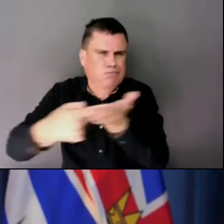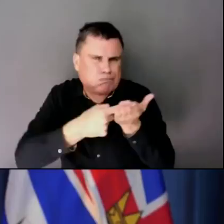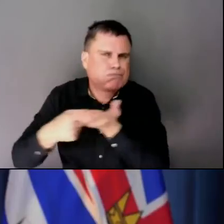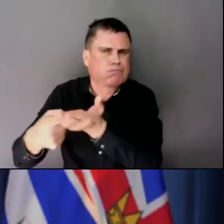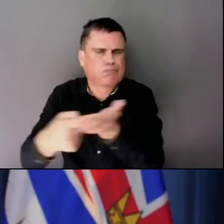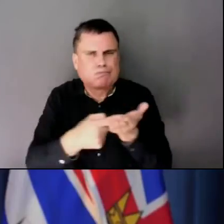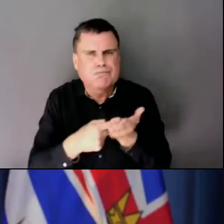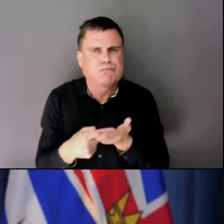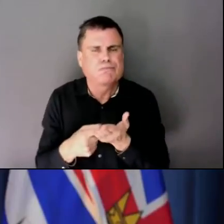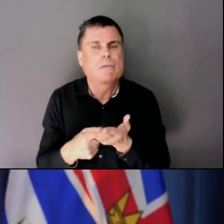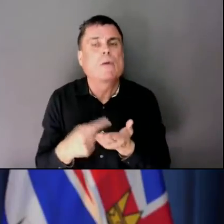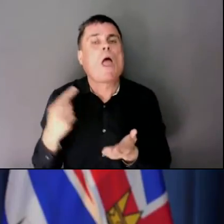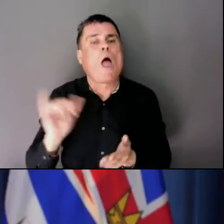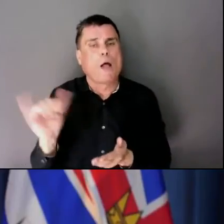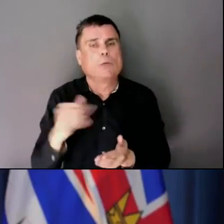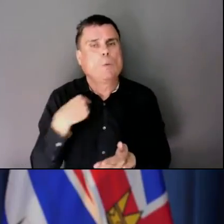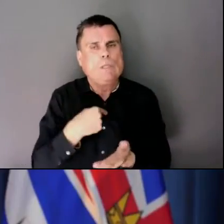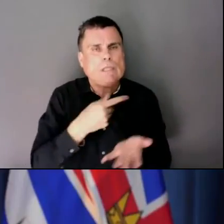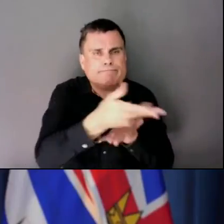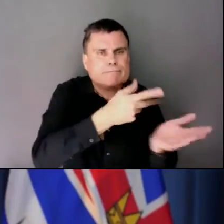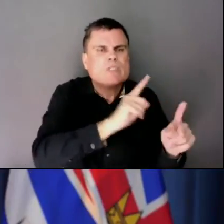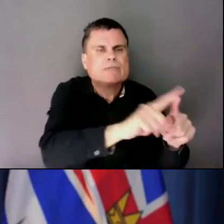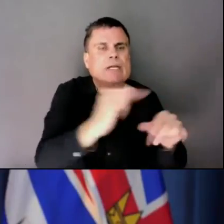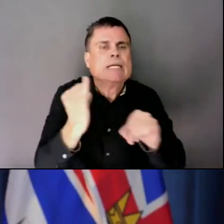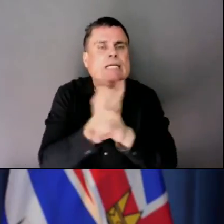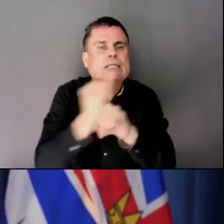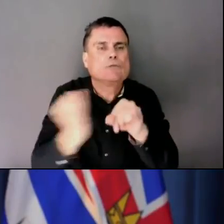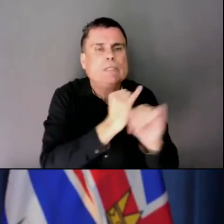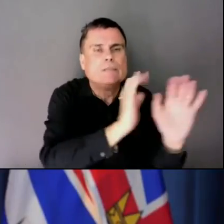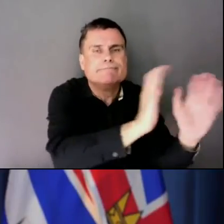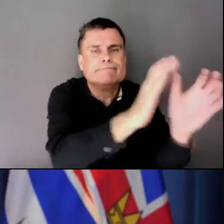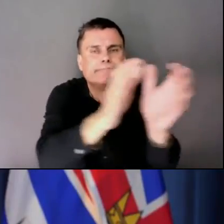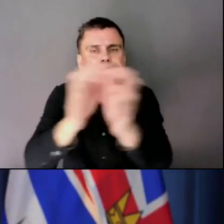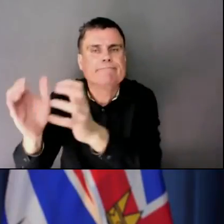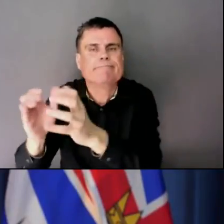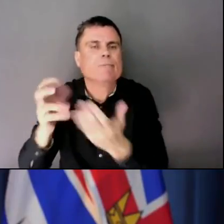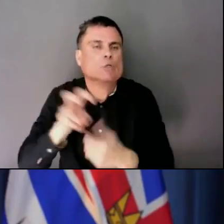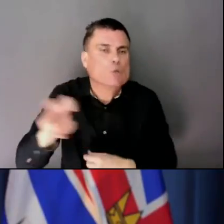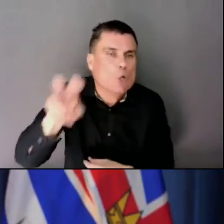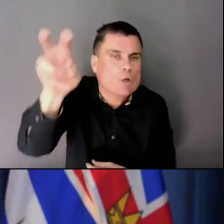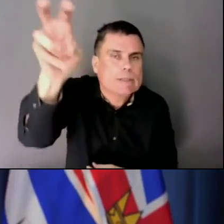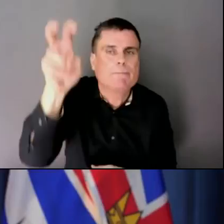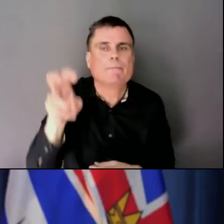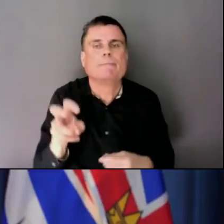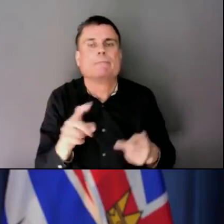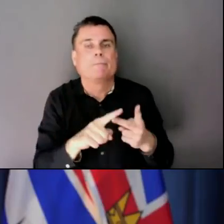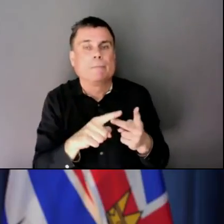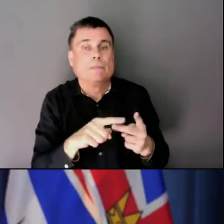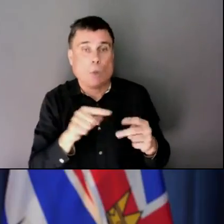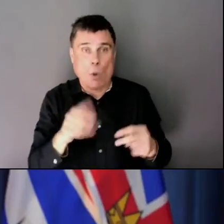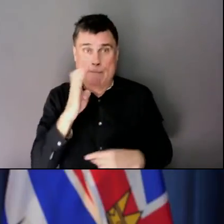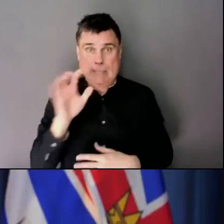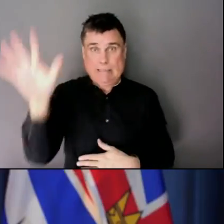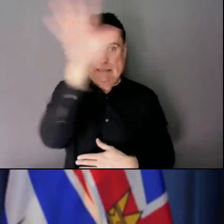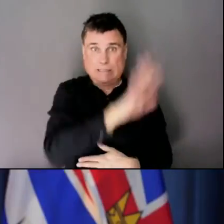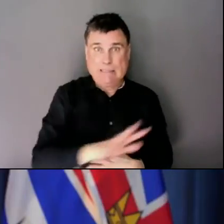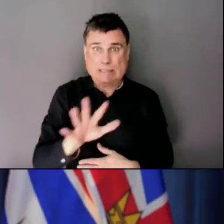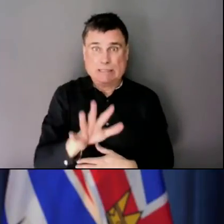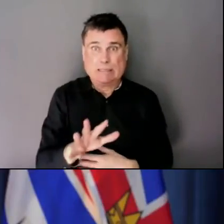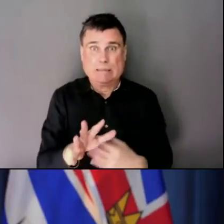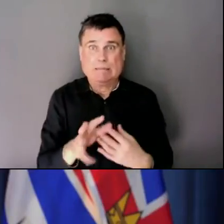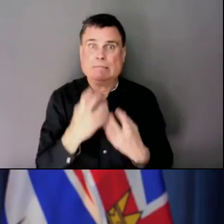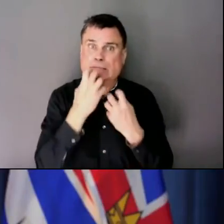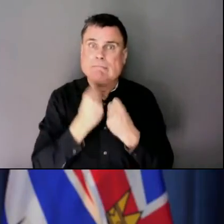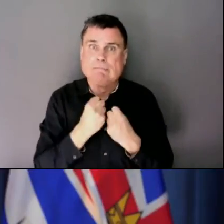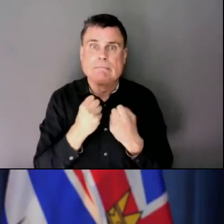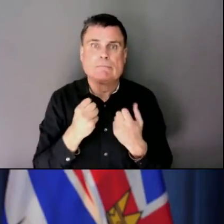sector. Our visitor economy is critical to every corner of British Columbia. We have a new minister, Melanie Mark, who has